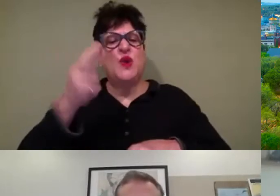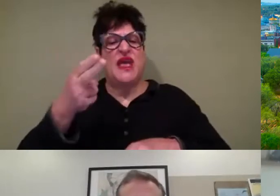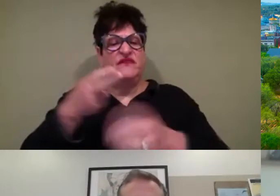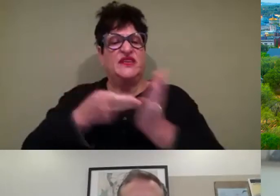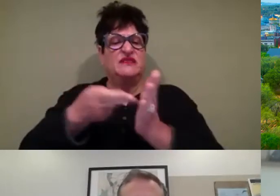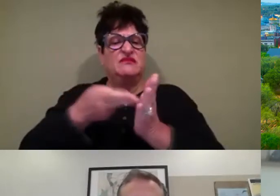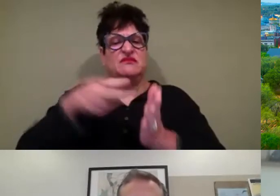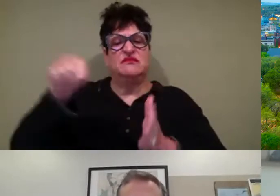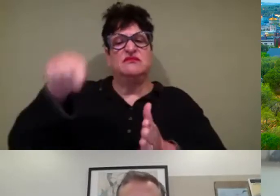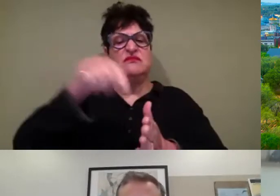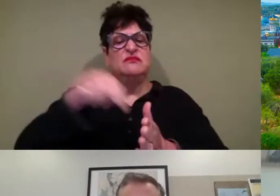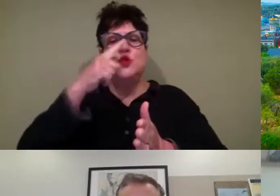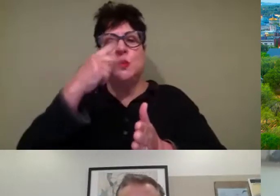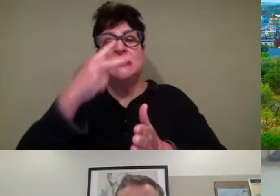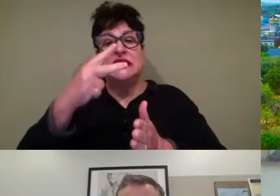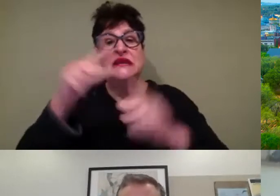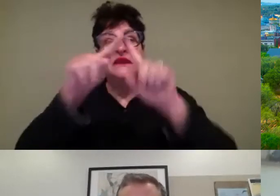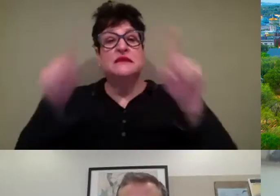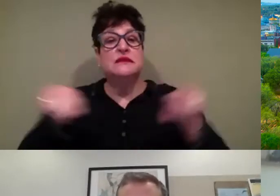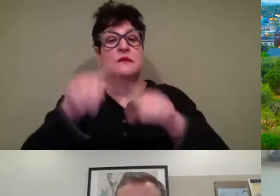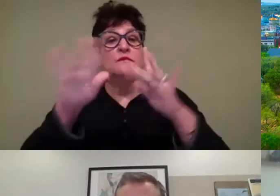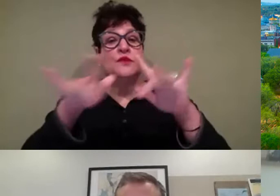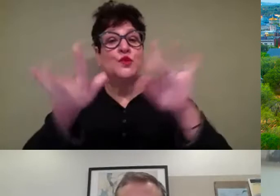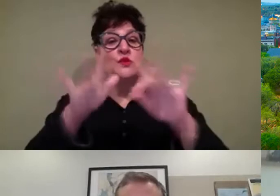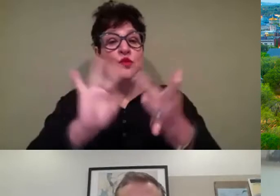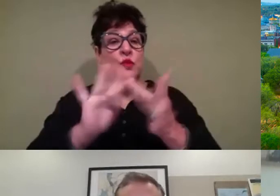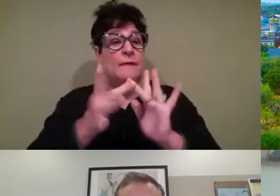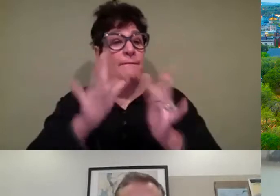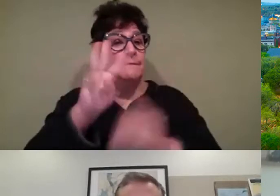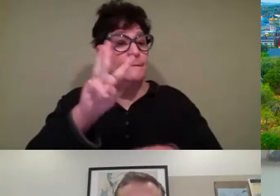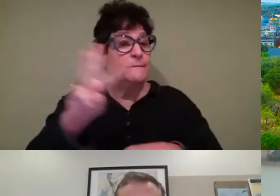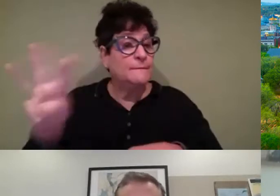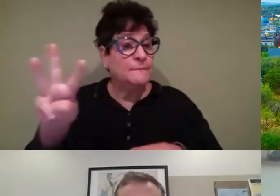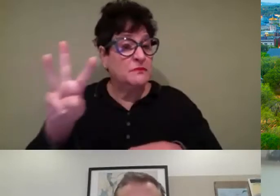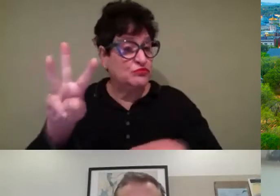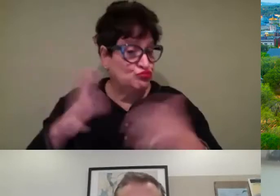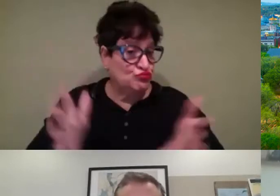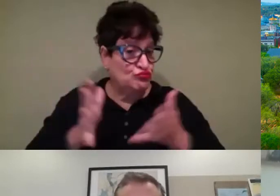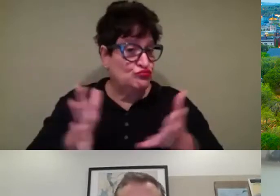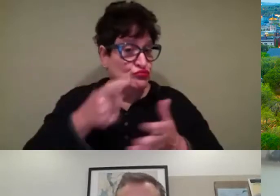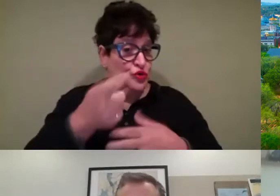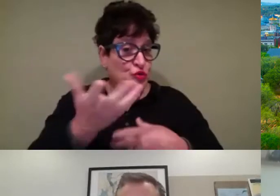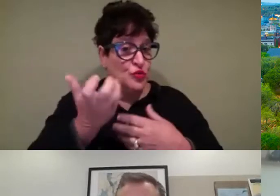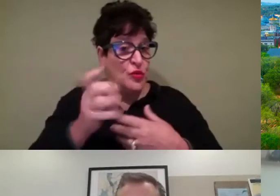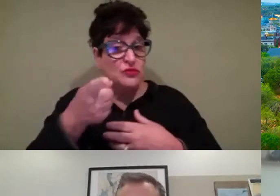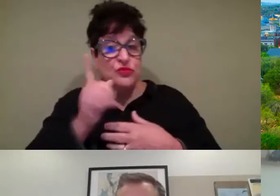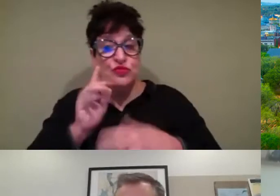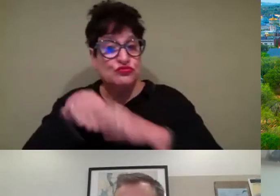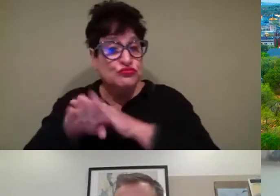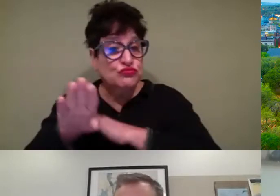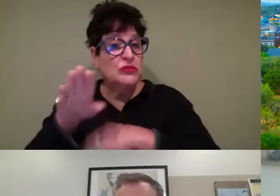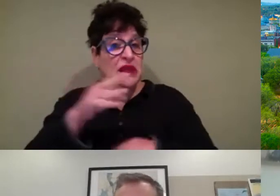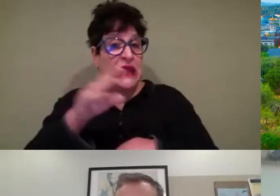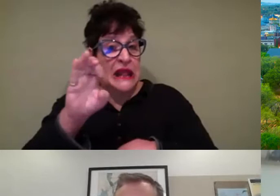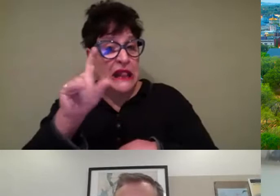can get connected to a local flu clinic. So we ask and encourage everyone to do that. With that, I don't have any